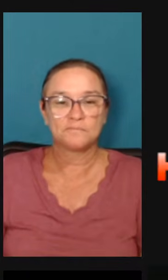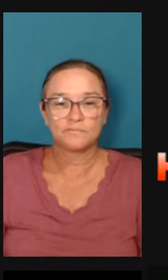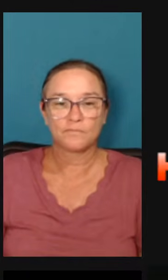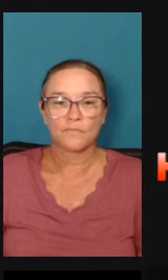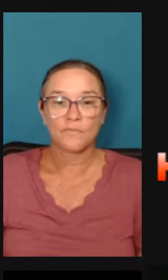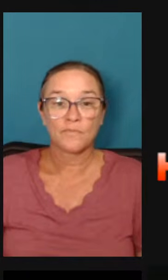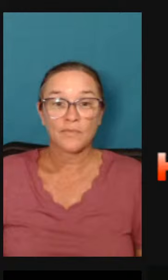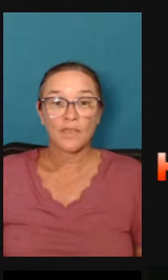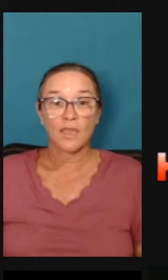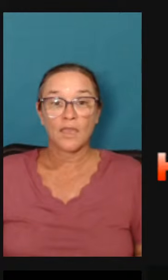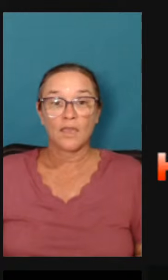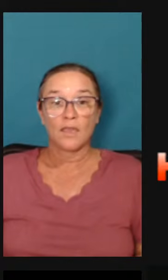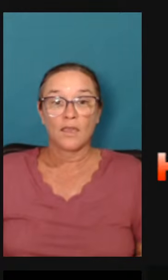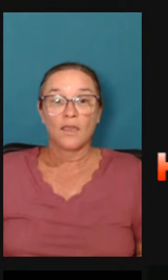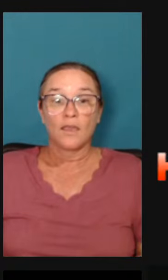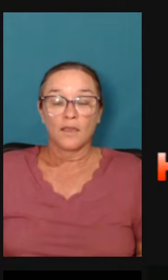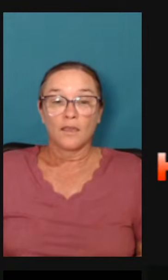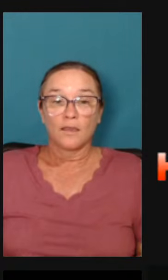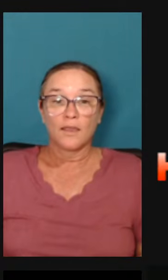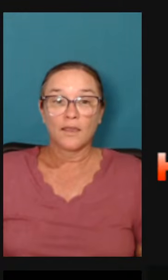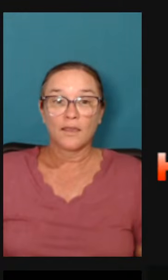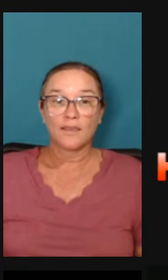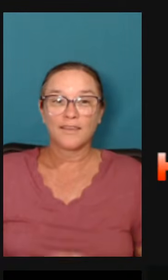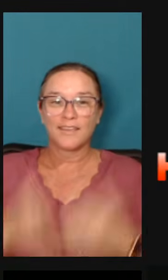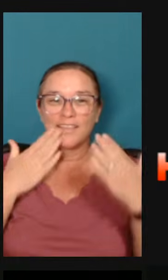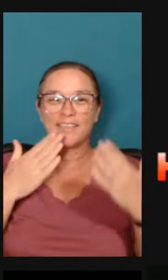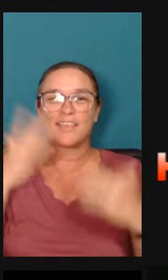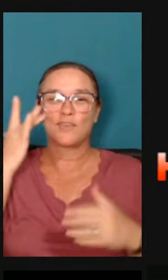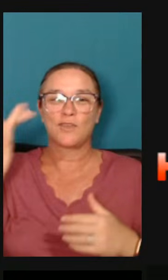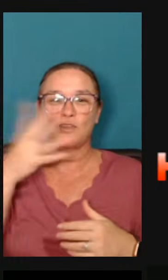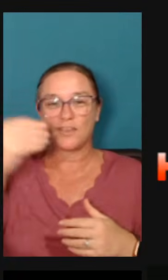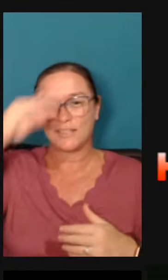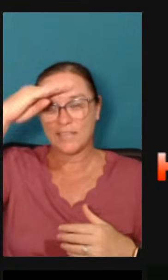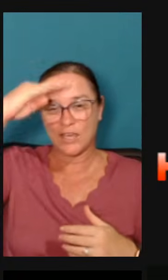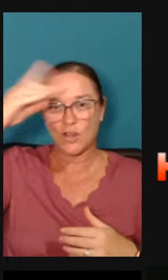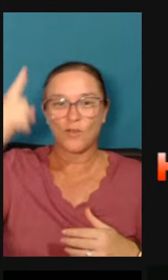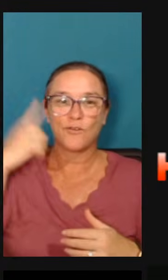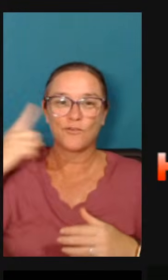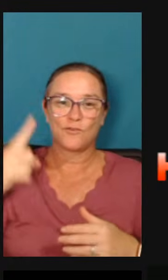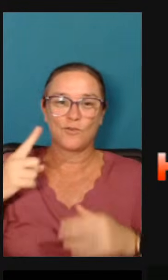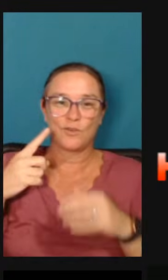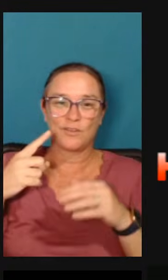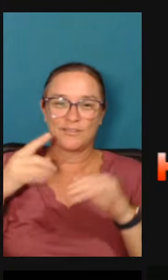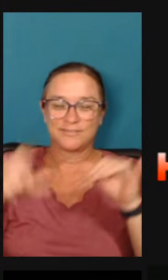Yep, and yeah. Thank you, Kerry and Dano, for sticking with us.